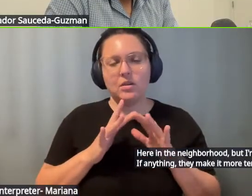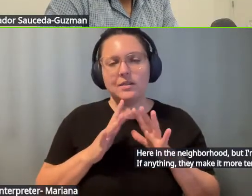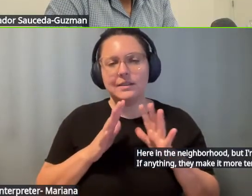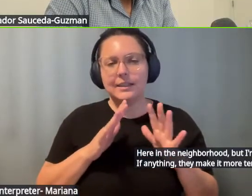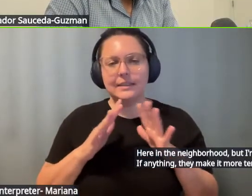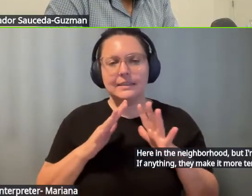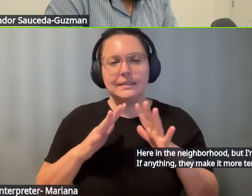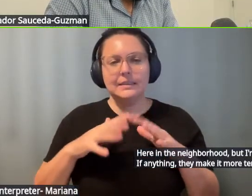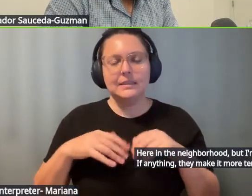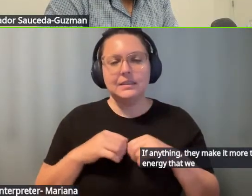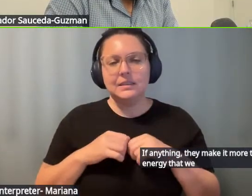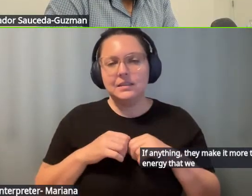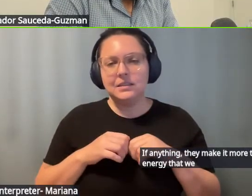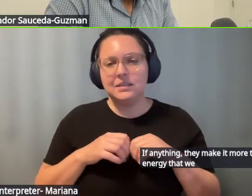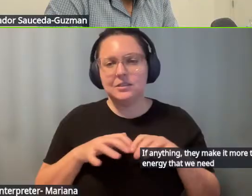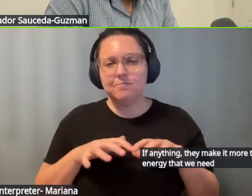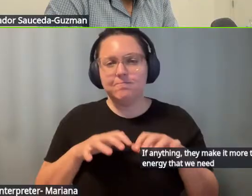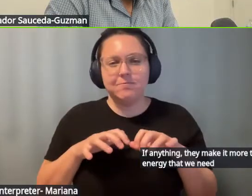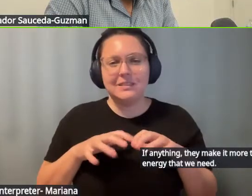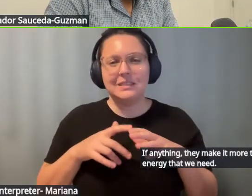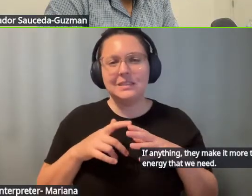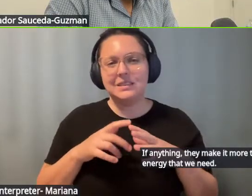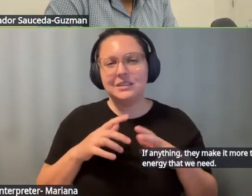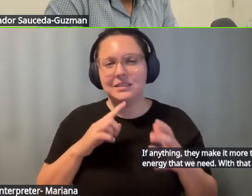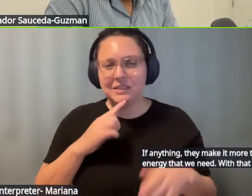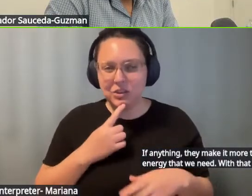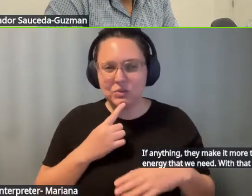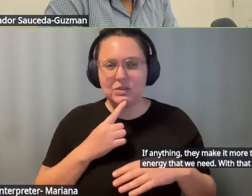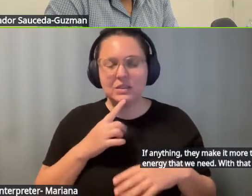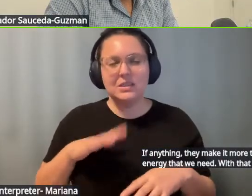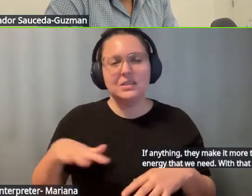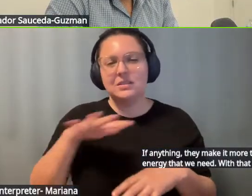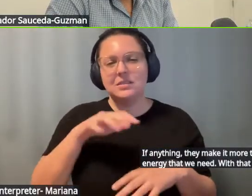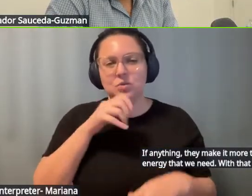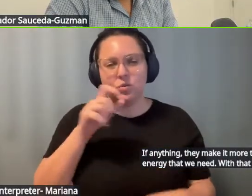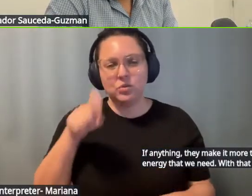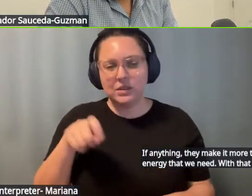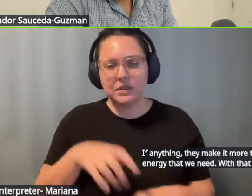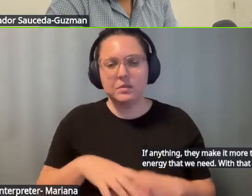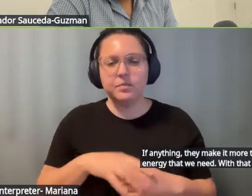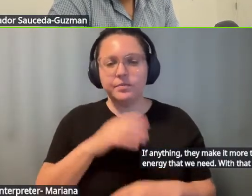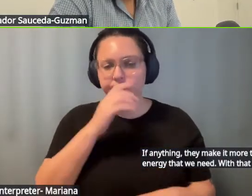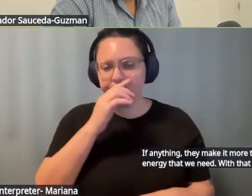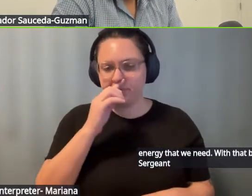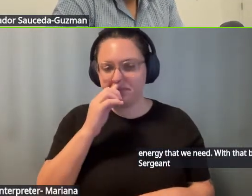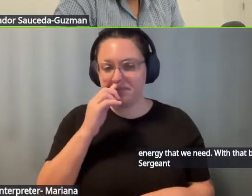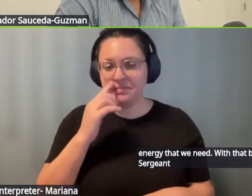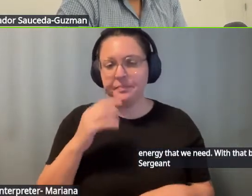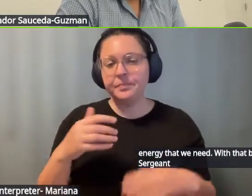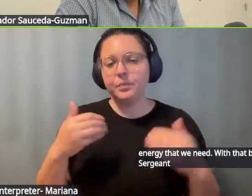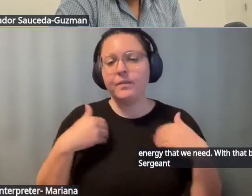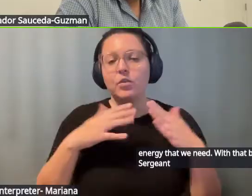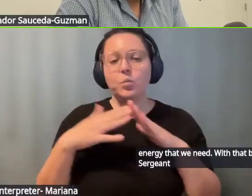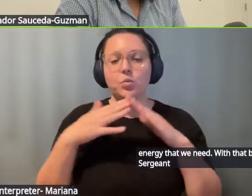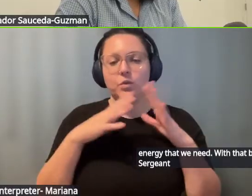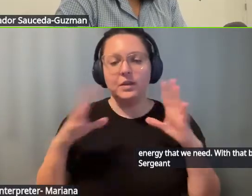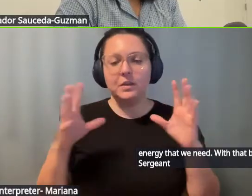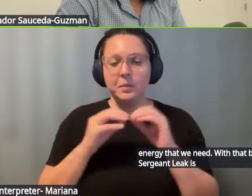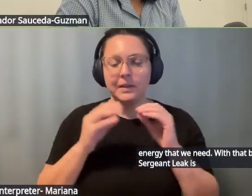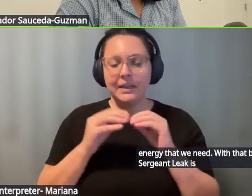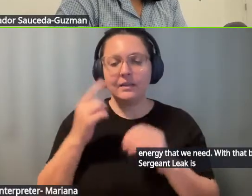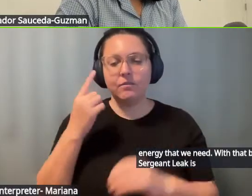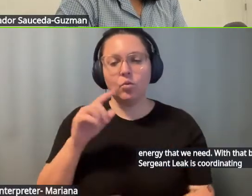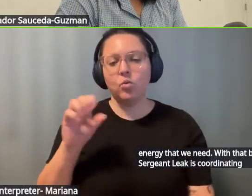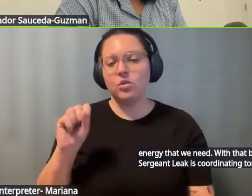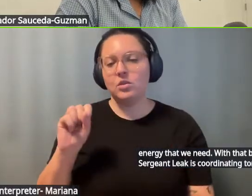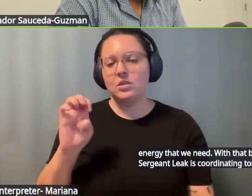energy that we need. With that being said, there is a community meeting that Sergeant Leak is coordinating